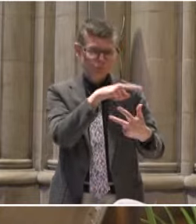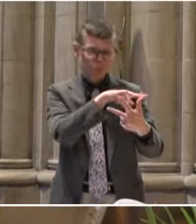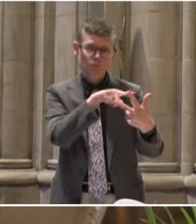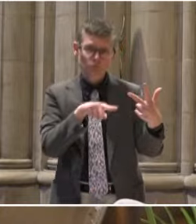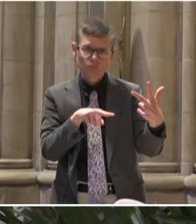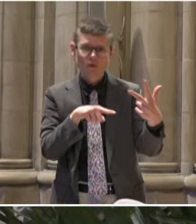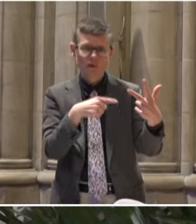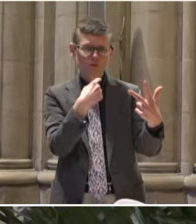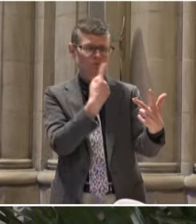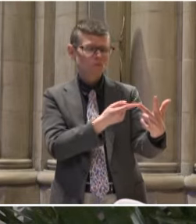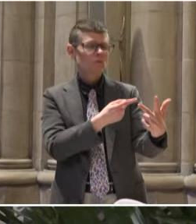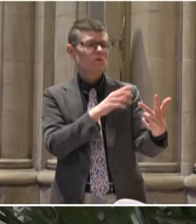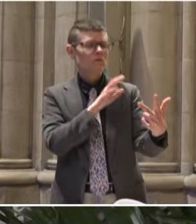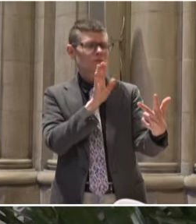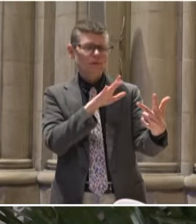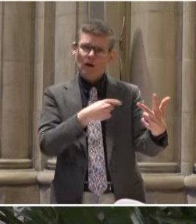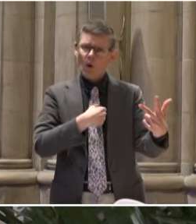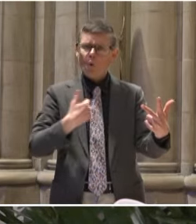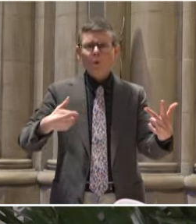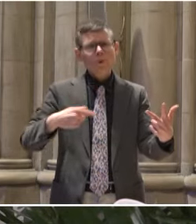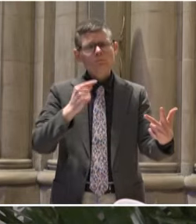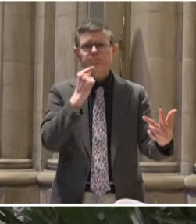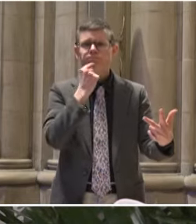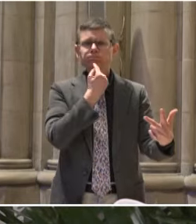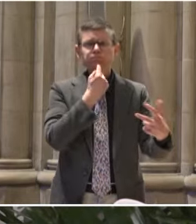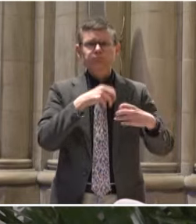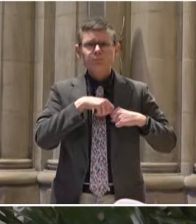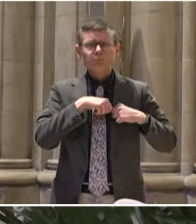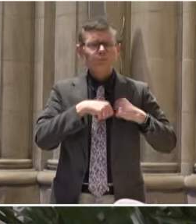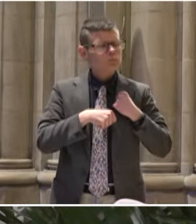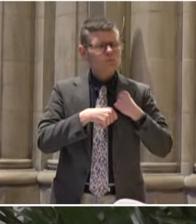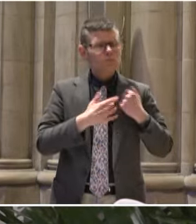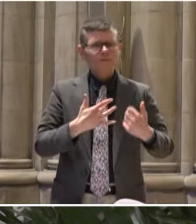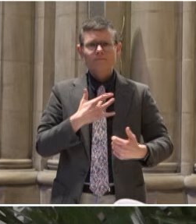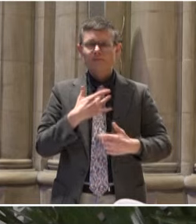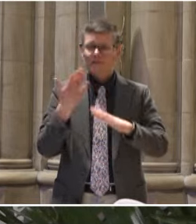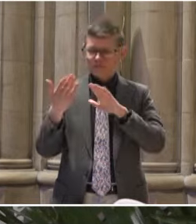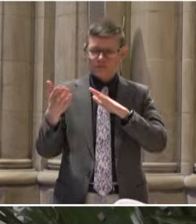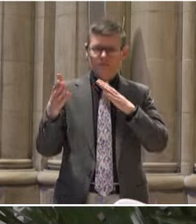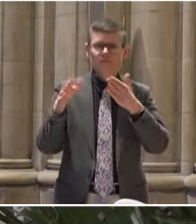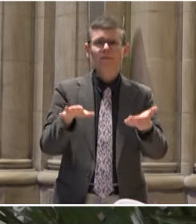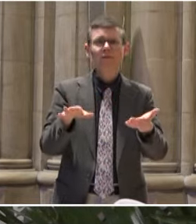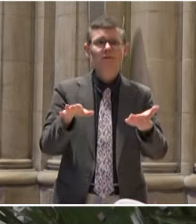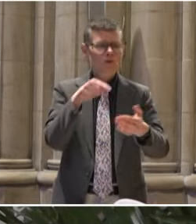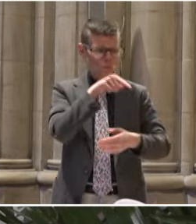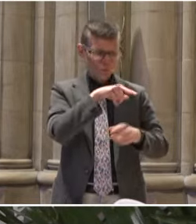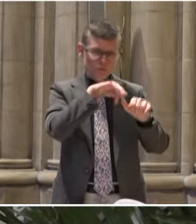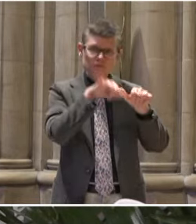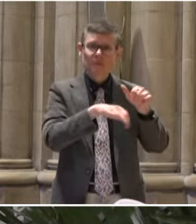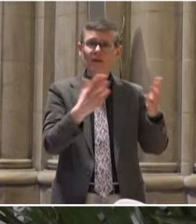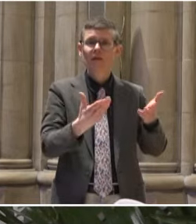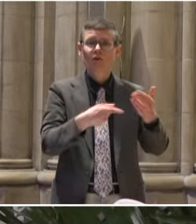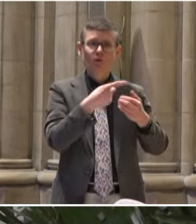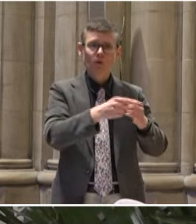disciples, I am deeply grieved, even to death. Remain here and keep